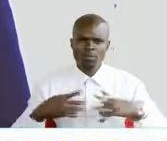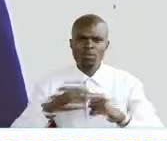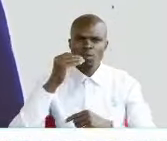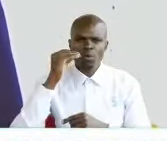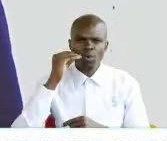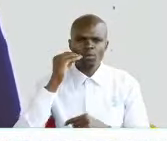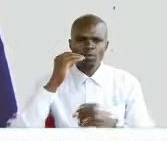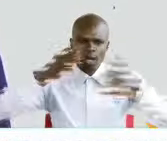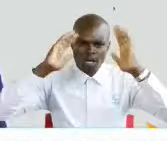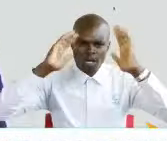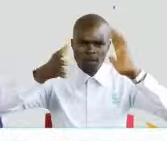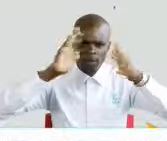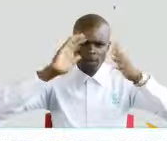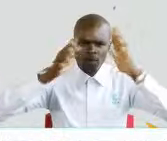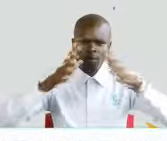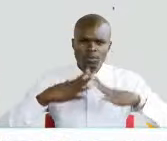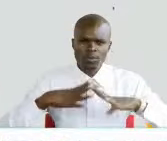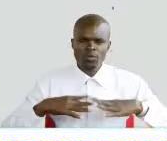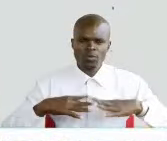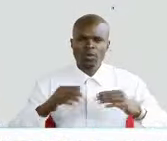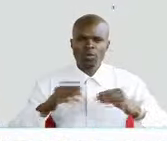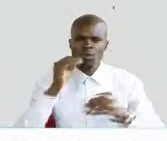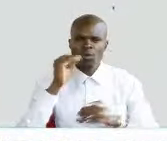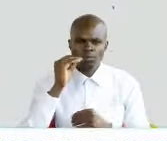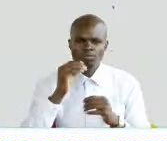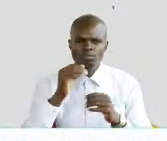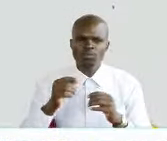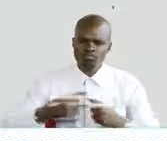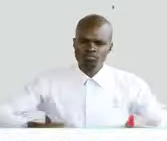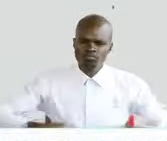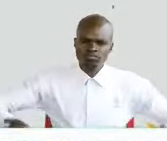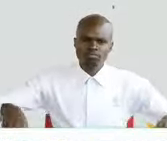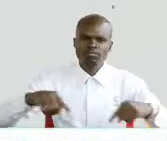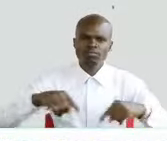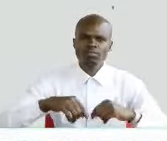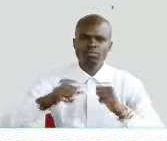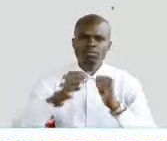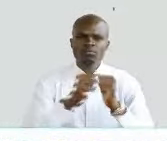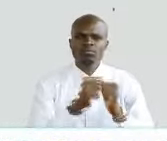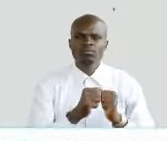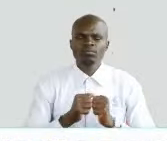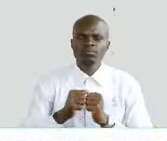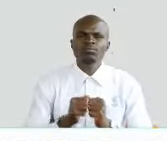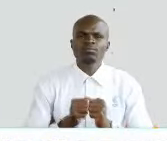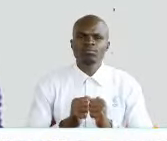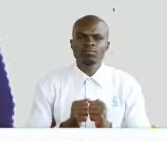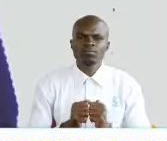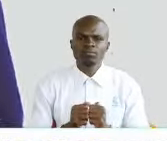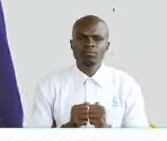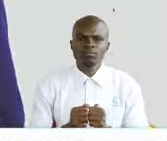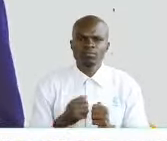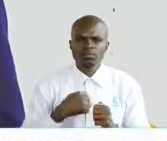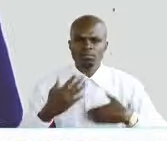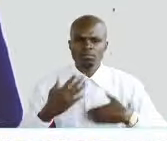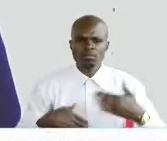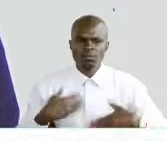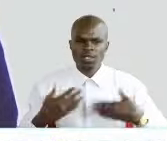Okweuru Jothurwa Wan Kanyakla, Wan Kanyachie Nina furaha sana kuja Homa